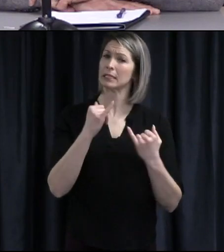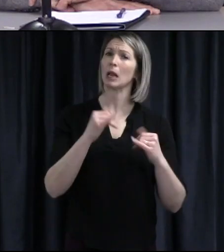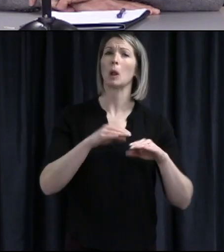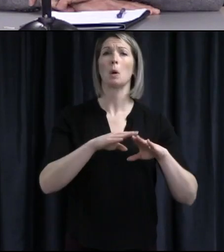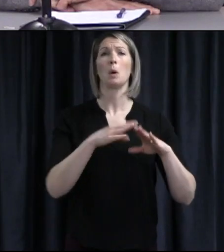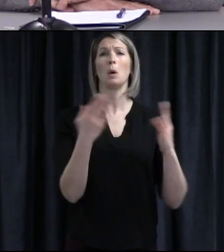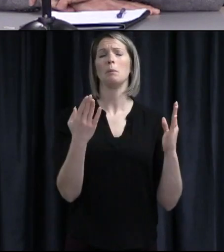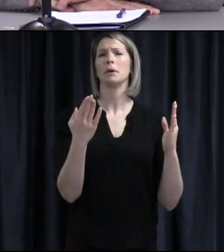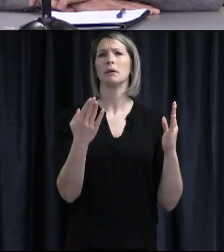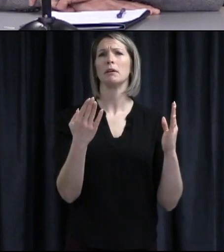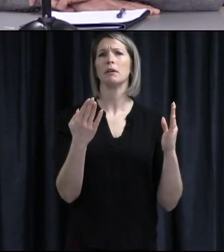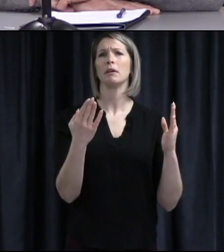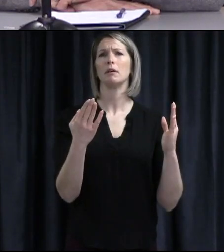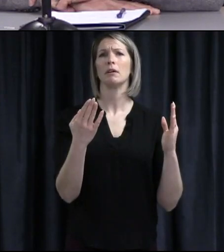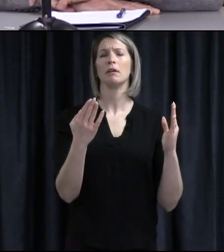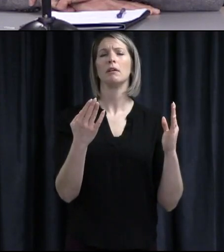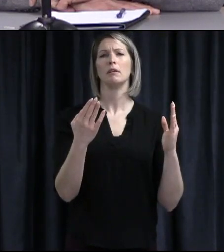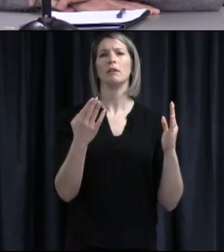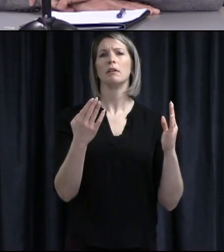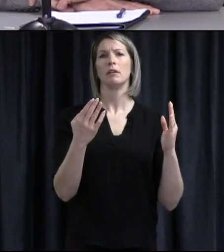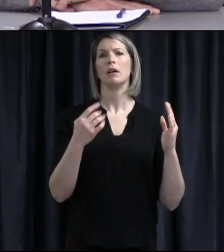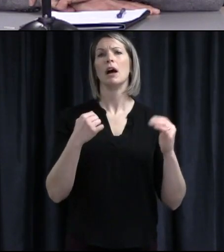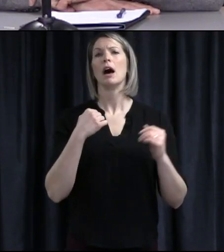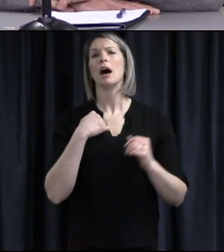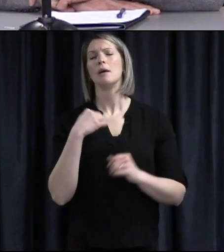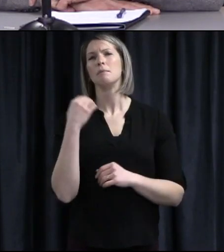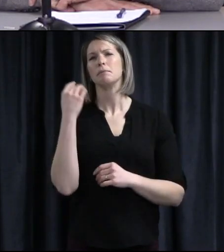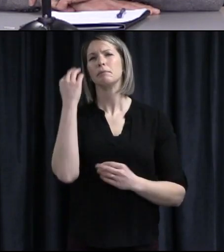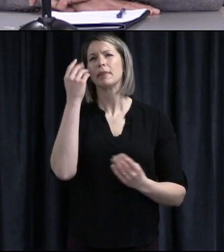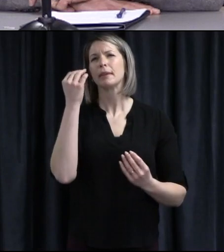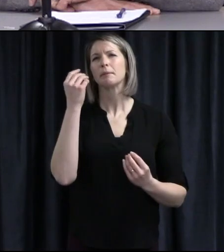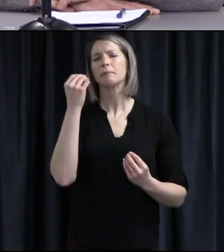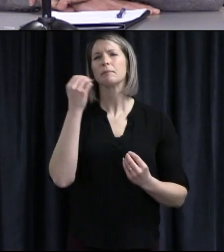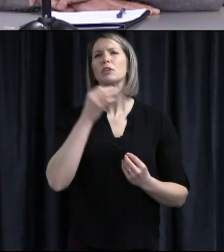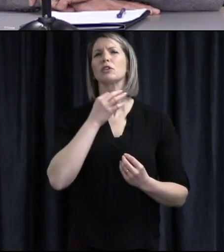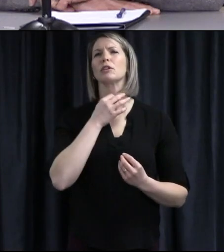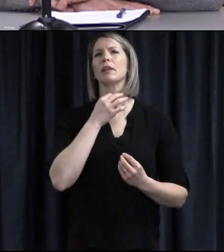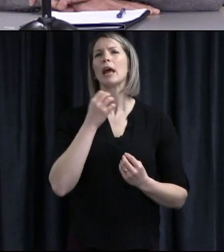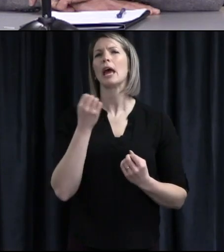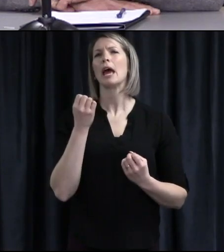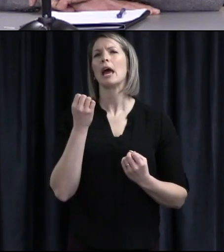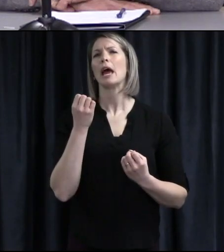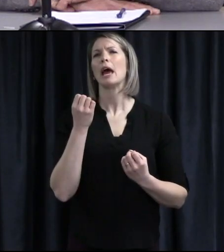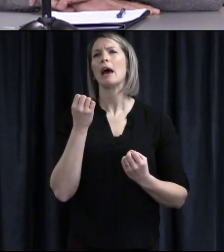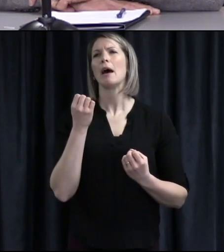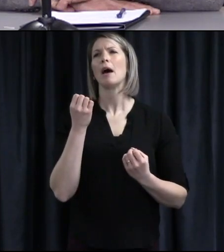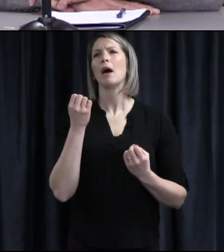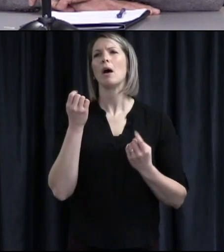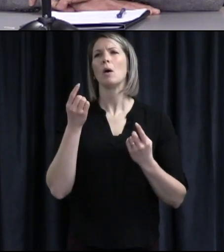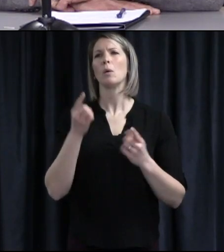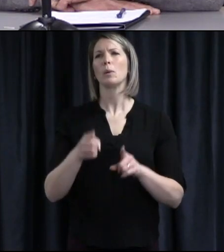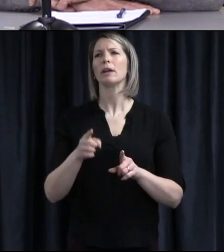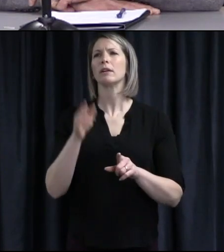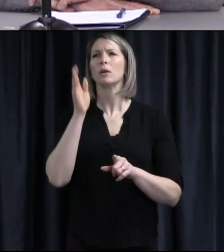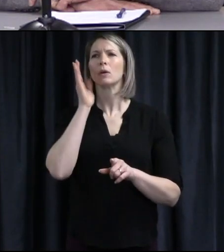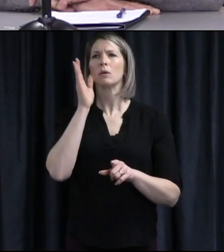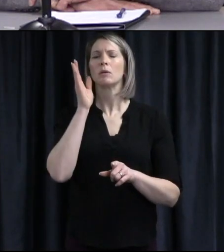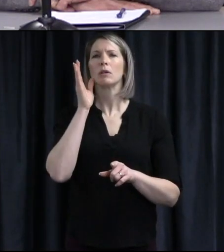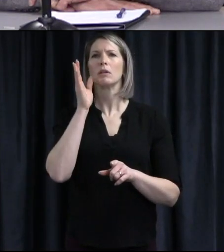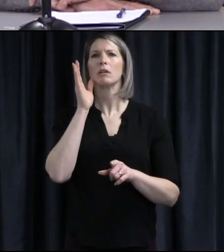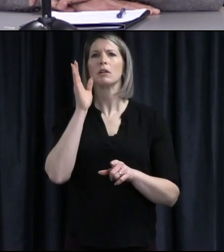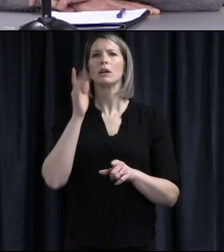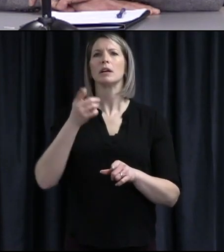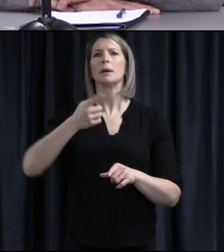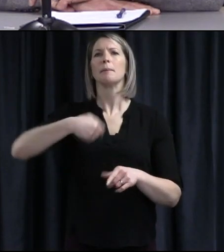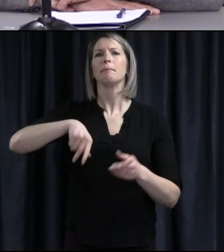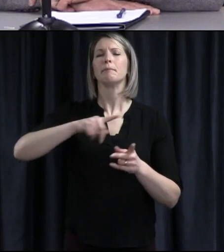many fines has the government issued since the decision in Wednesday to give fines to people